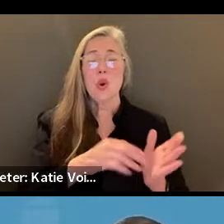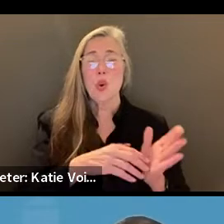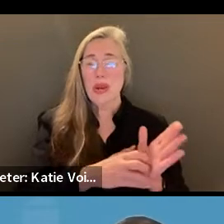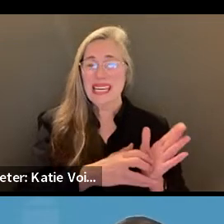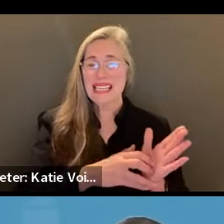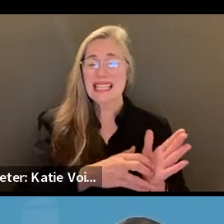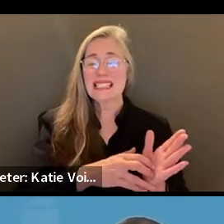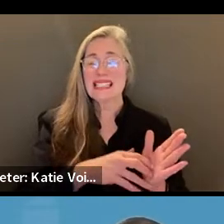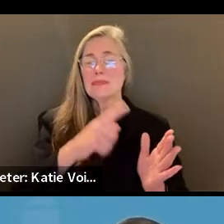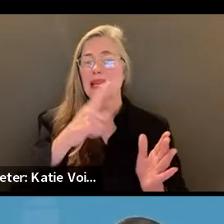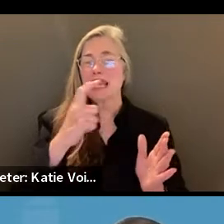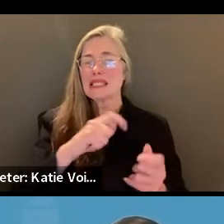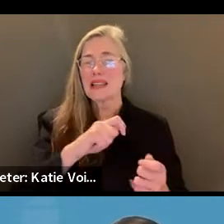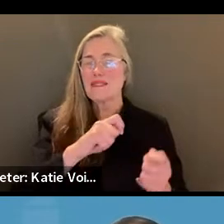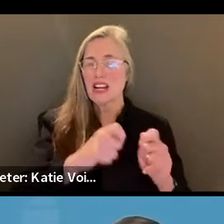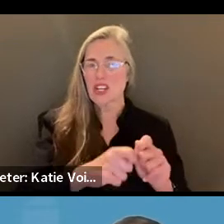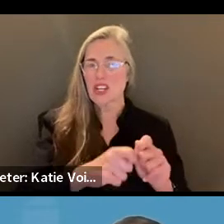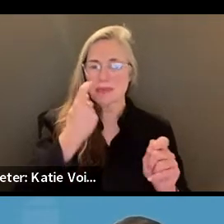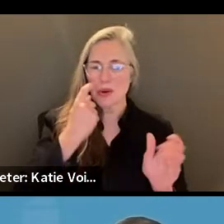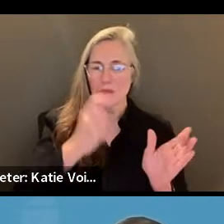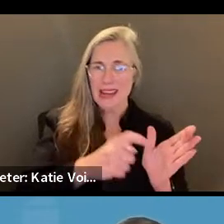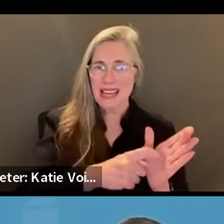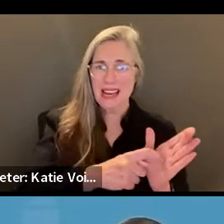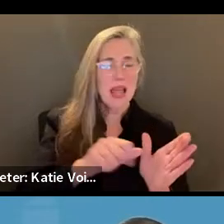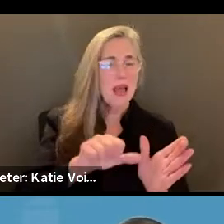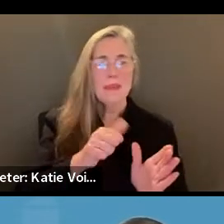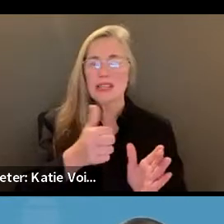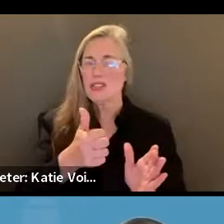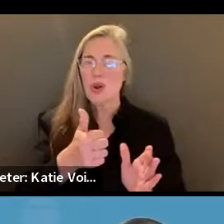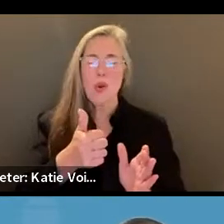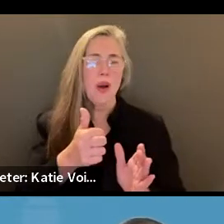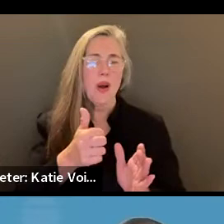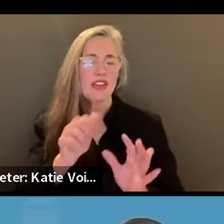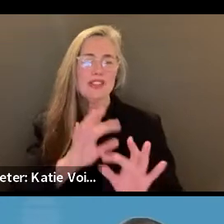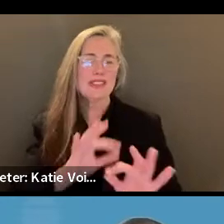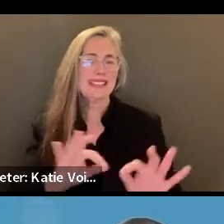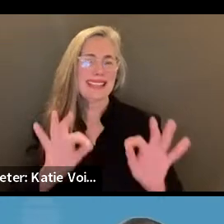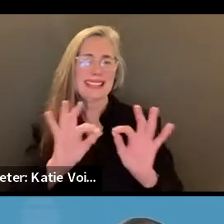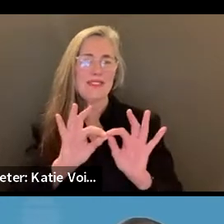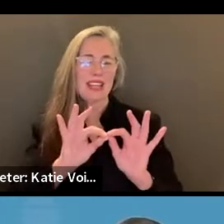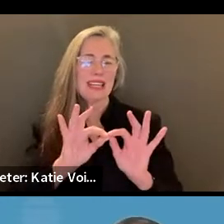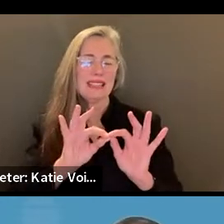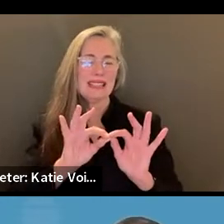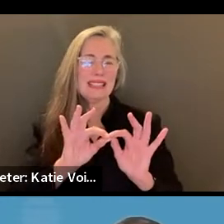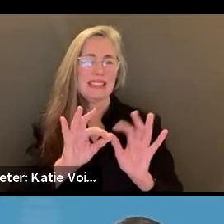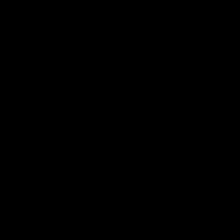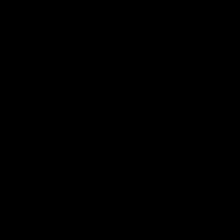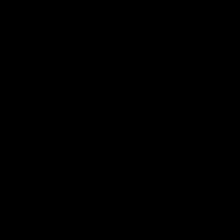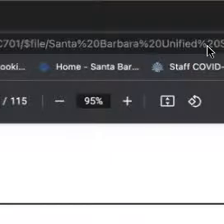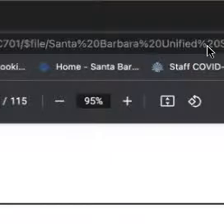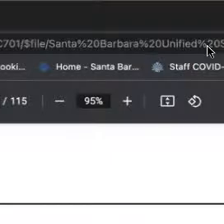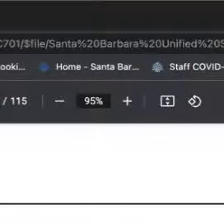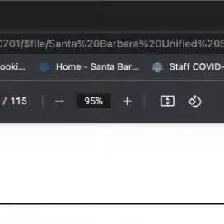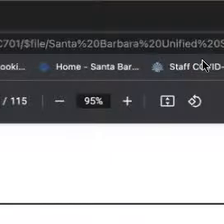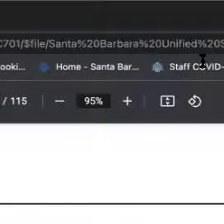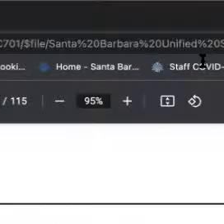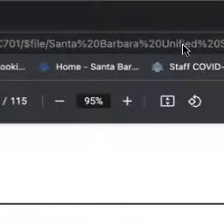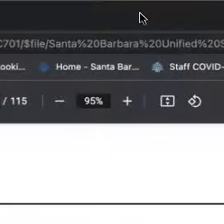However, there were no significant deficiencies identified during the course of the audit. As it relates to the federal